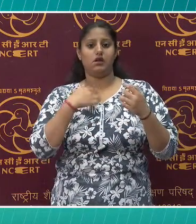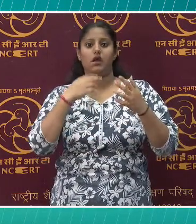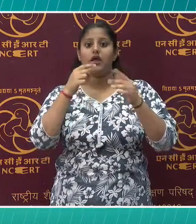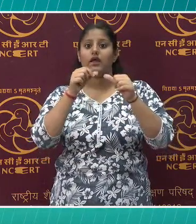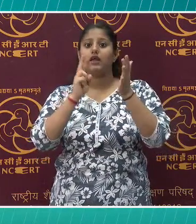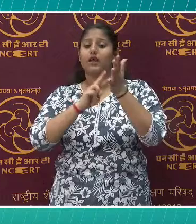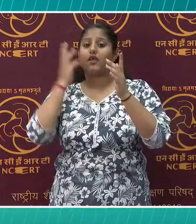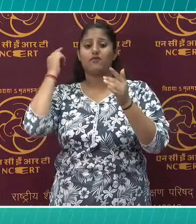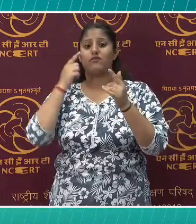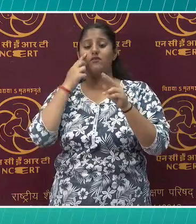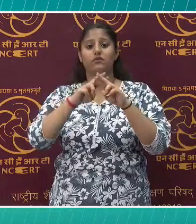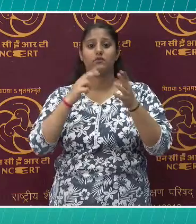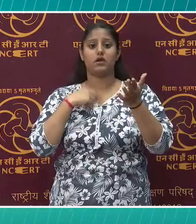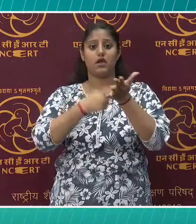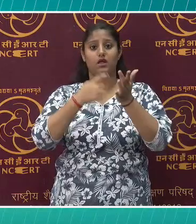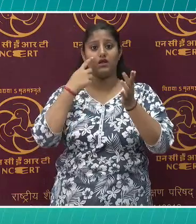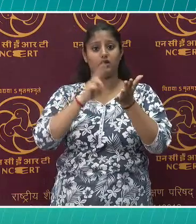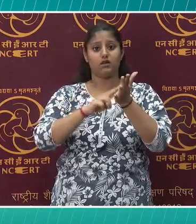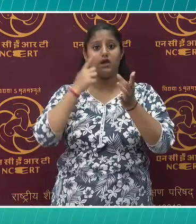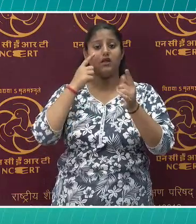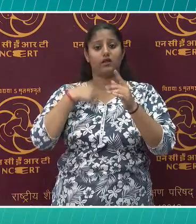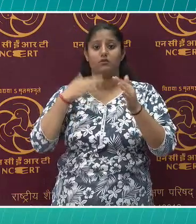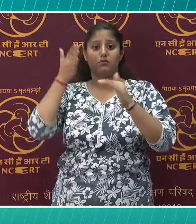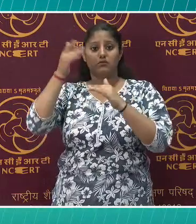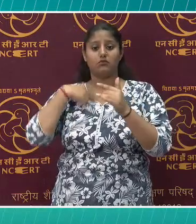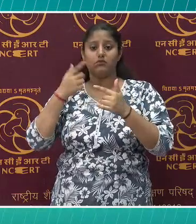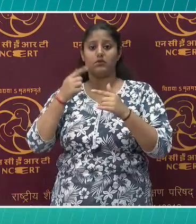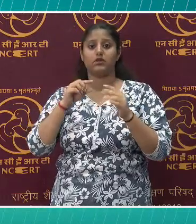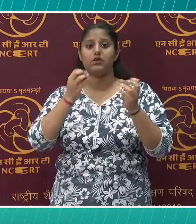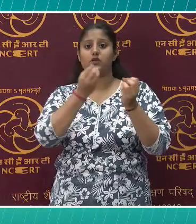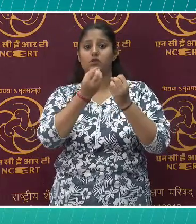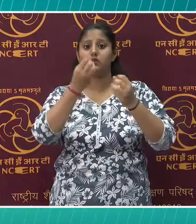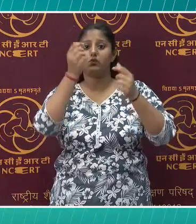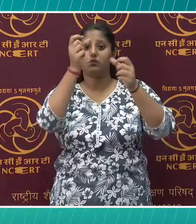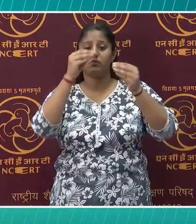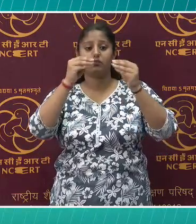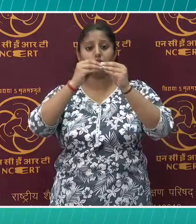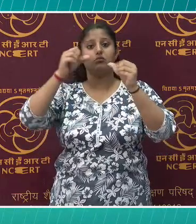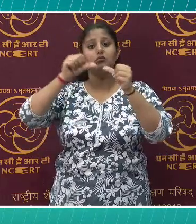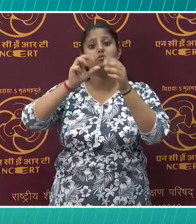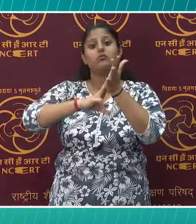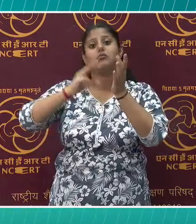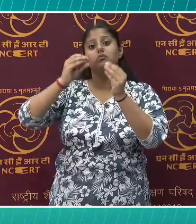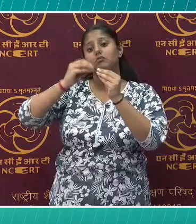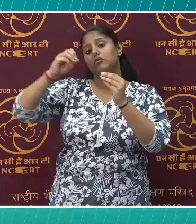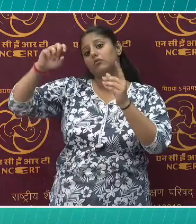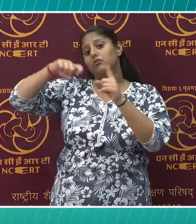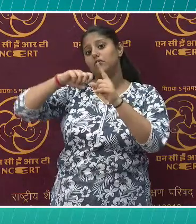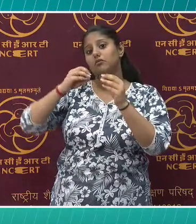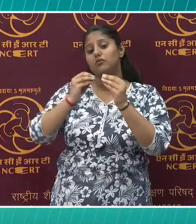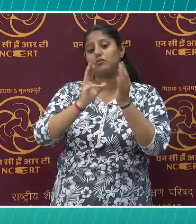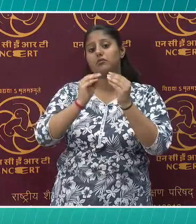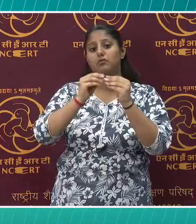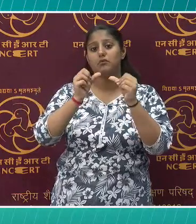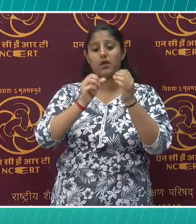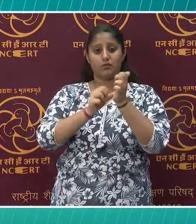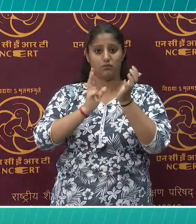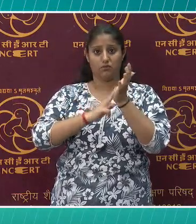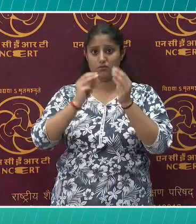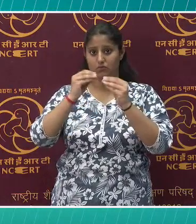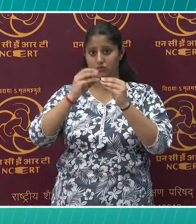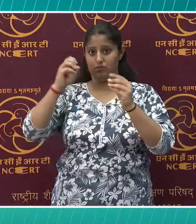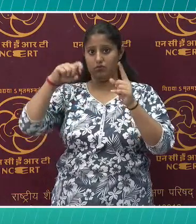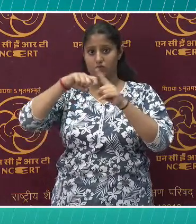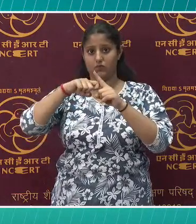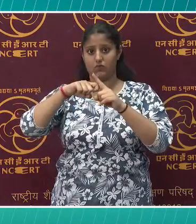Ajmer. I invited some craftsperson of bamboo from Assam, and